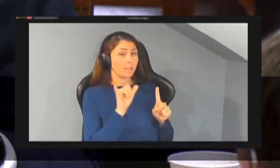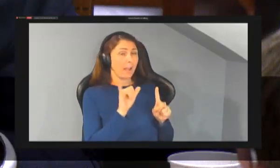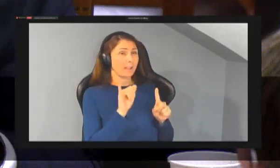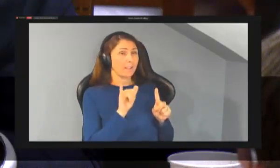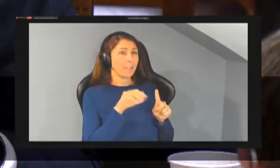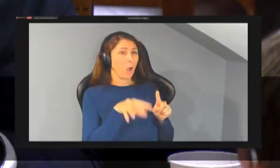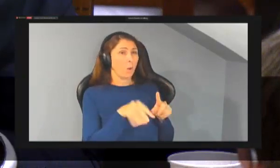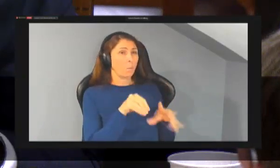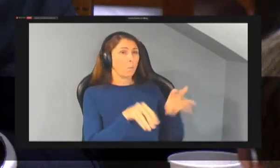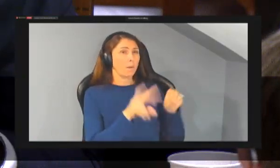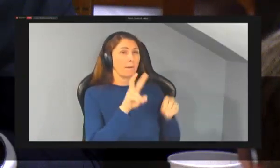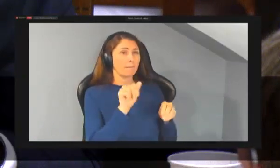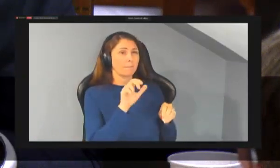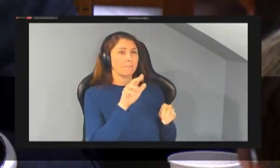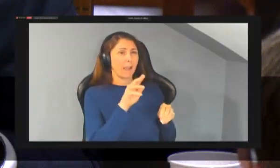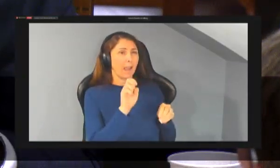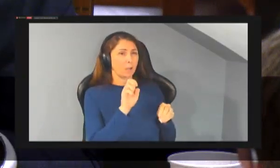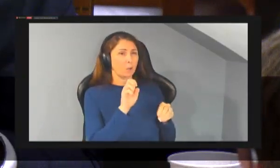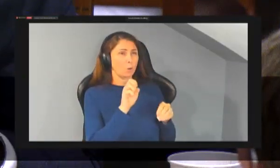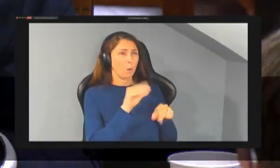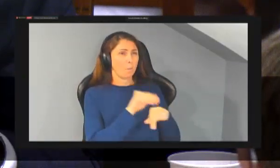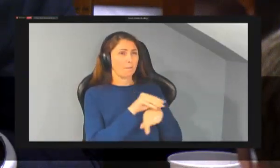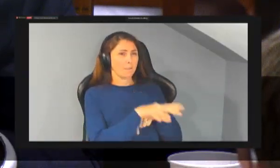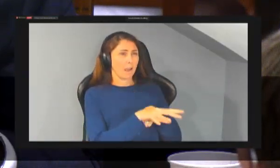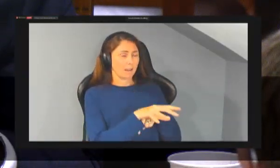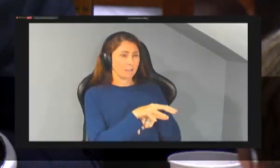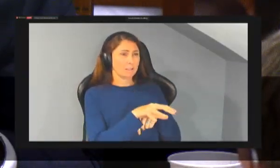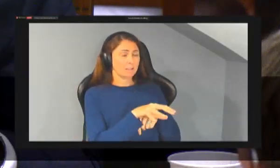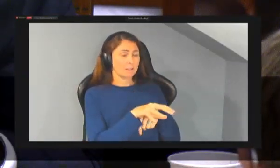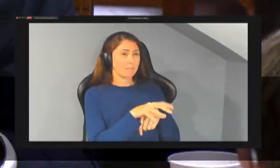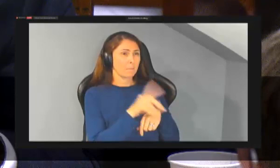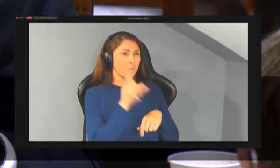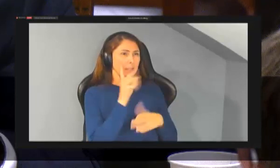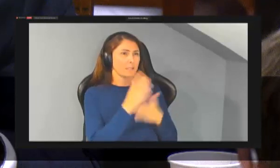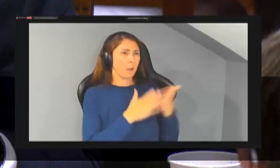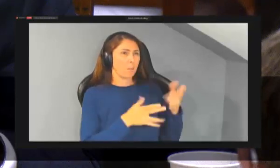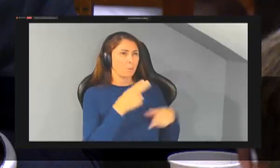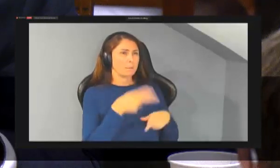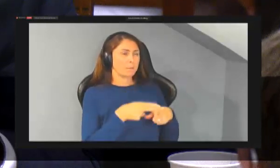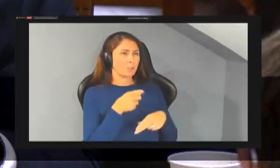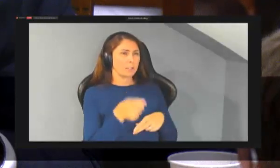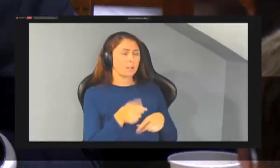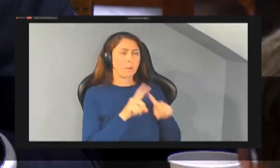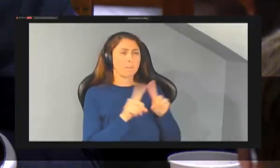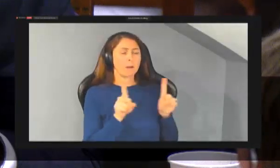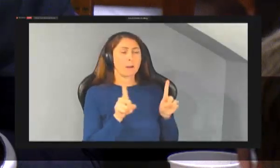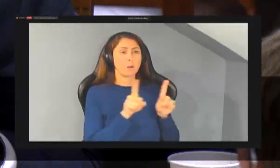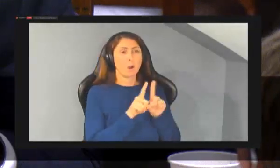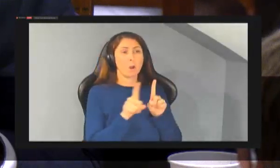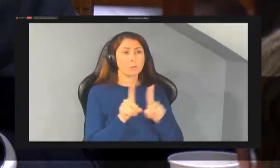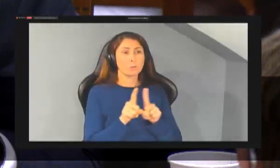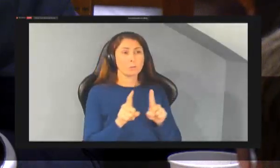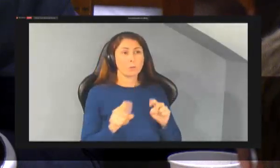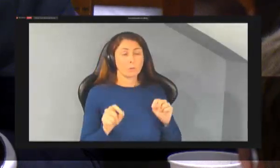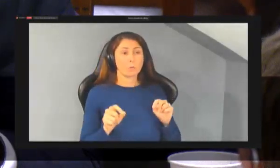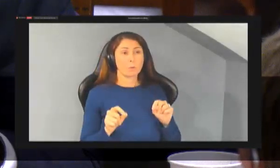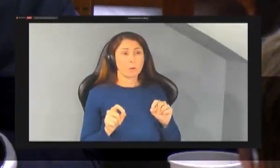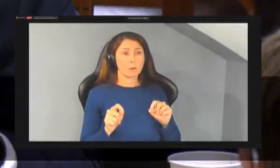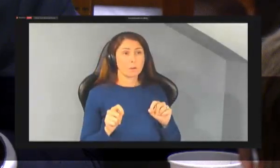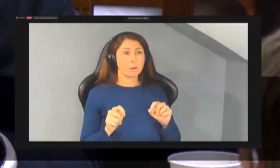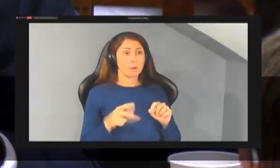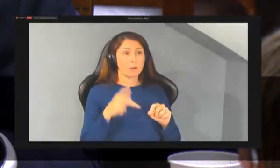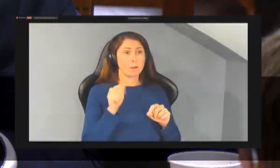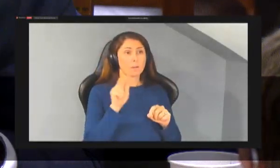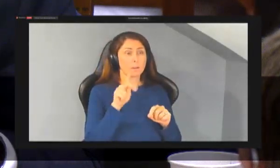in terms of, you know, I think some of it was mentioned here, but also just like, I mean, the parks are like